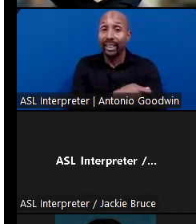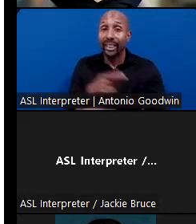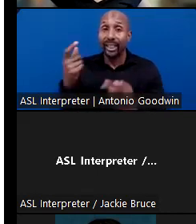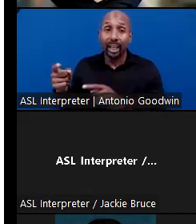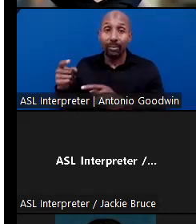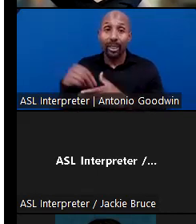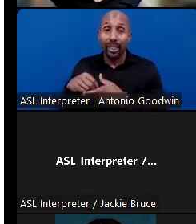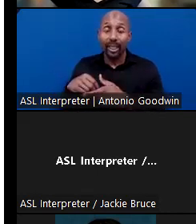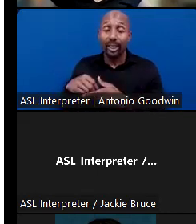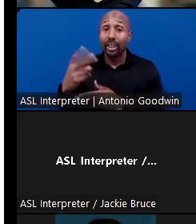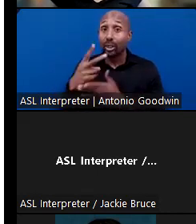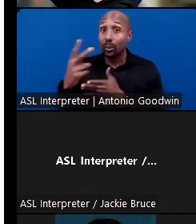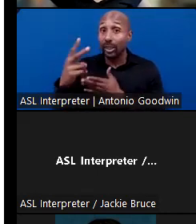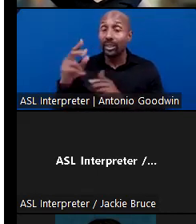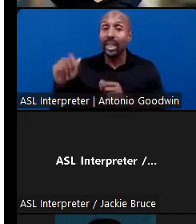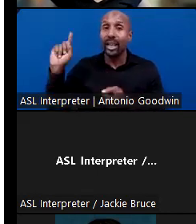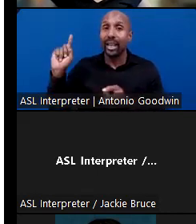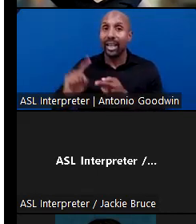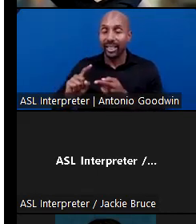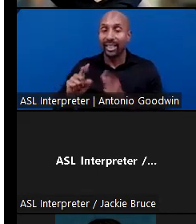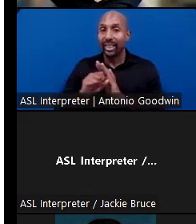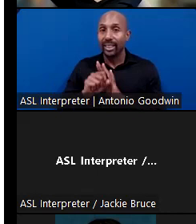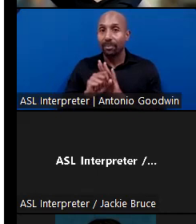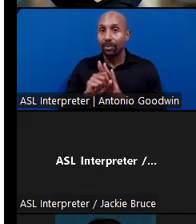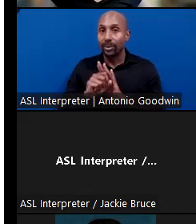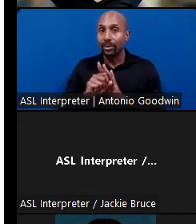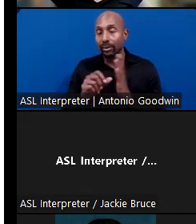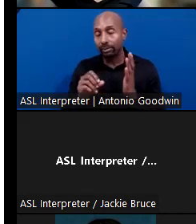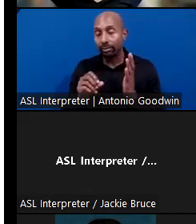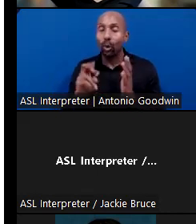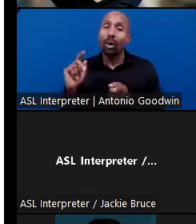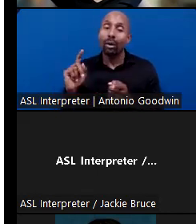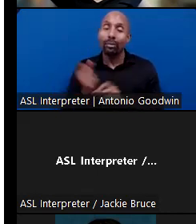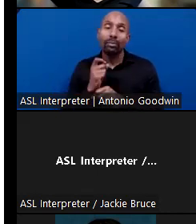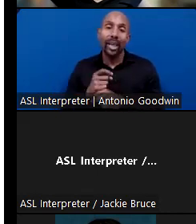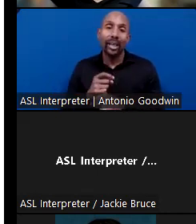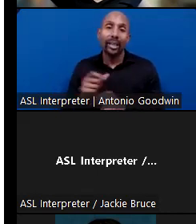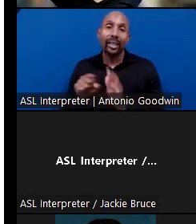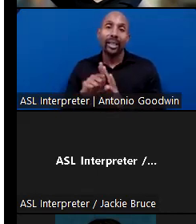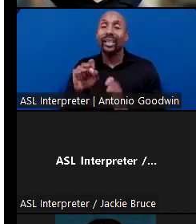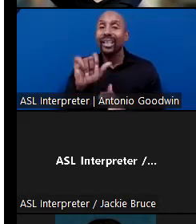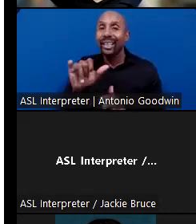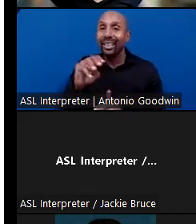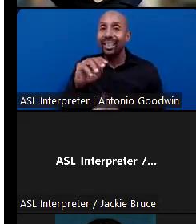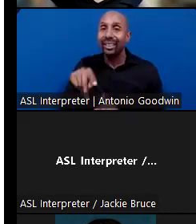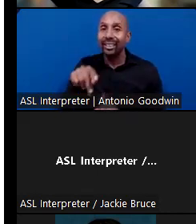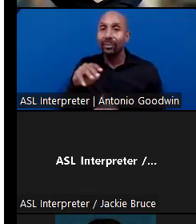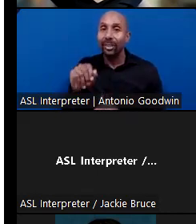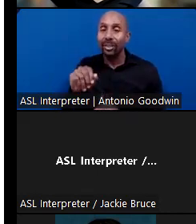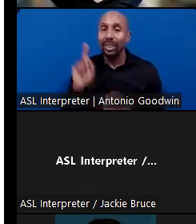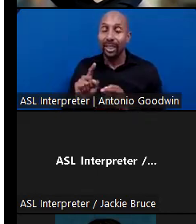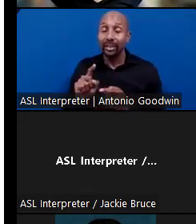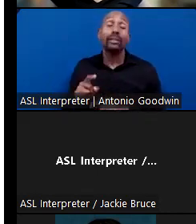your symptoms or make them not be as bad. So this is a time where the vaccine can actually work before